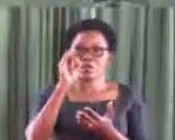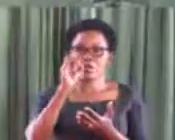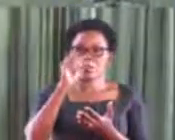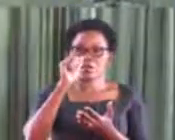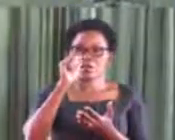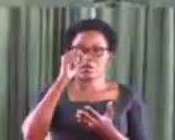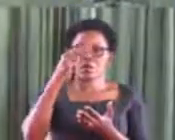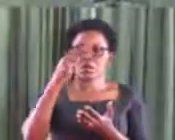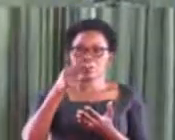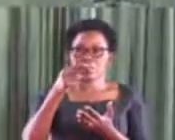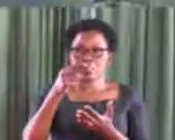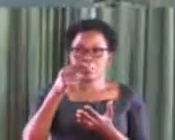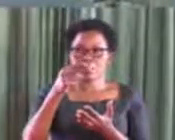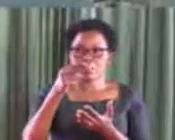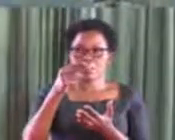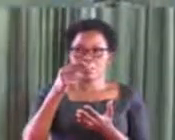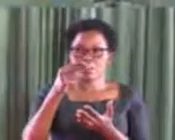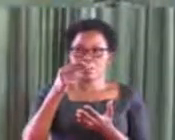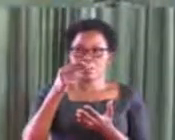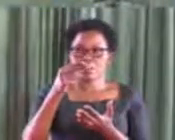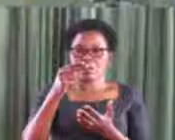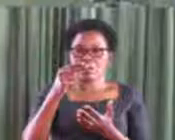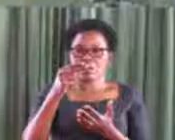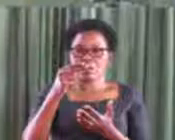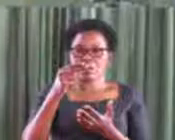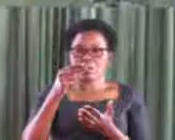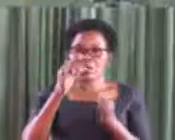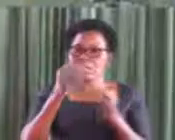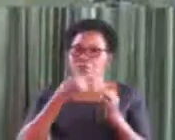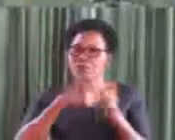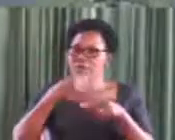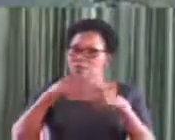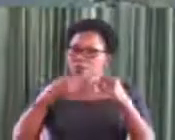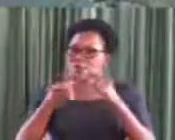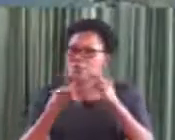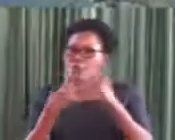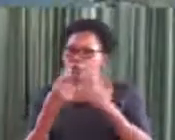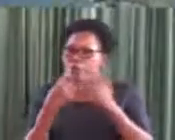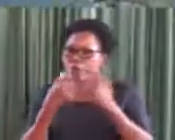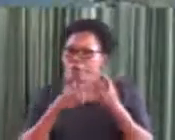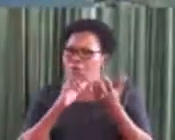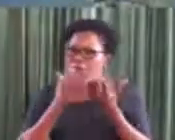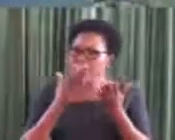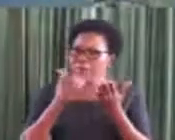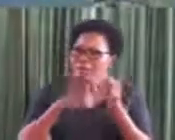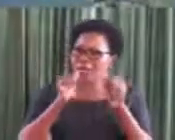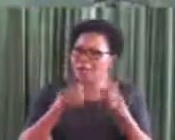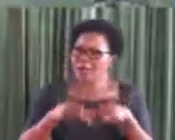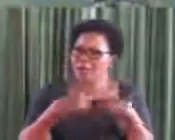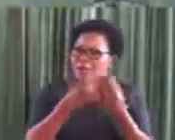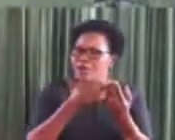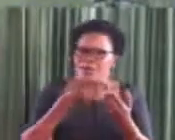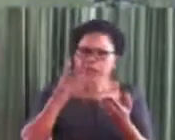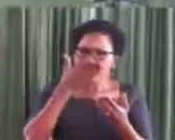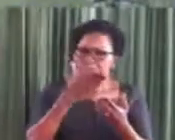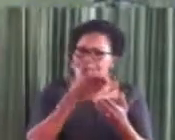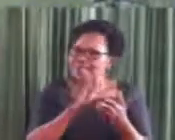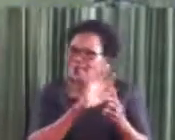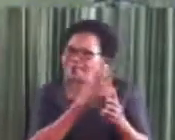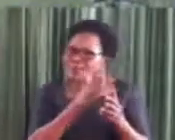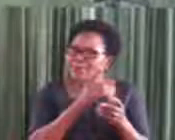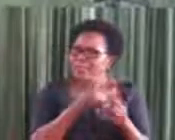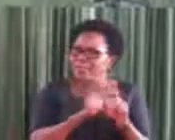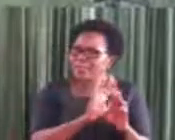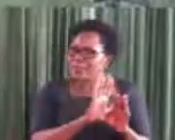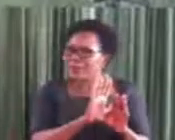And if I go any further, I'll be giving you the answer. And I seem not to. All right, then